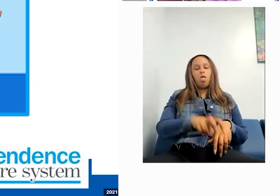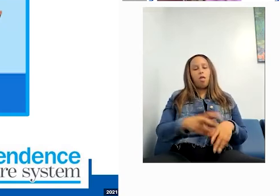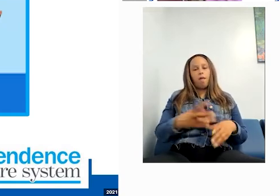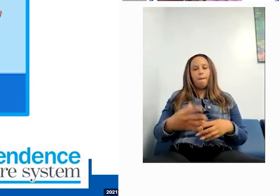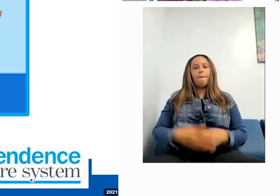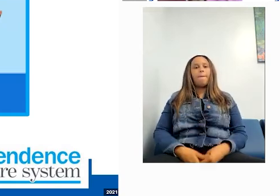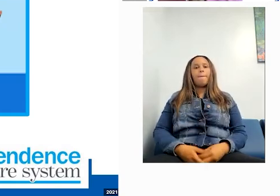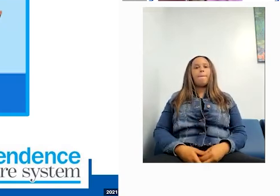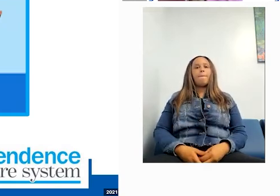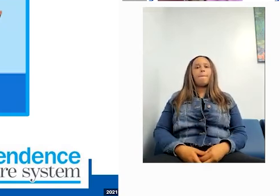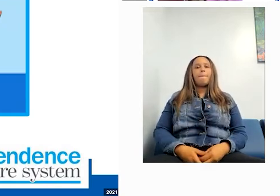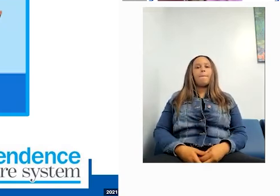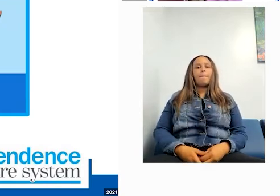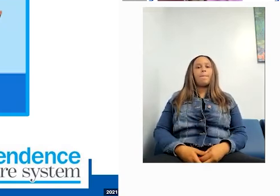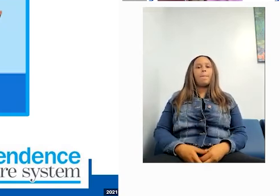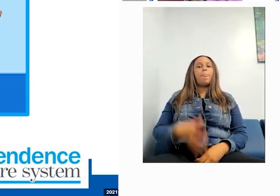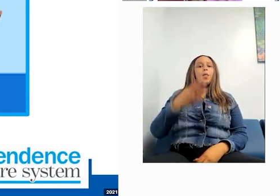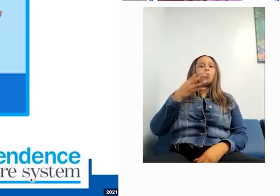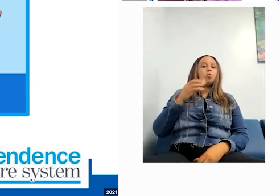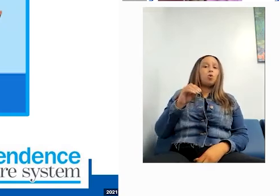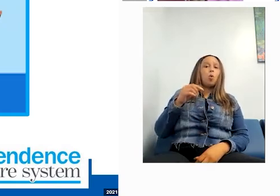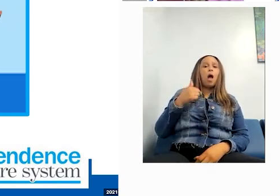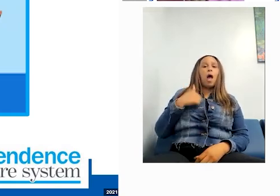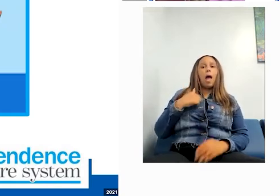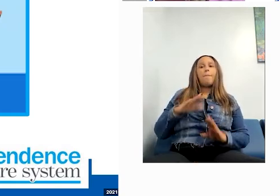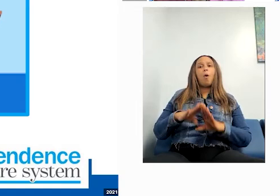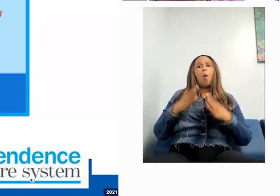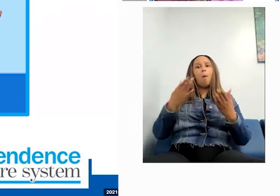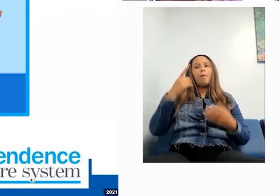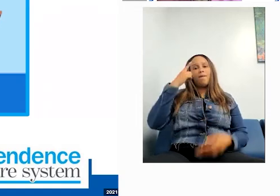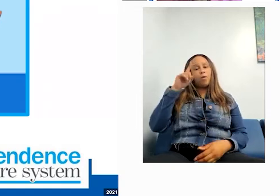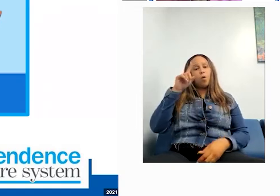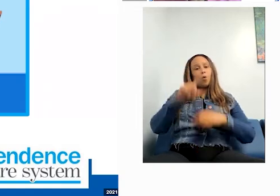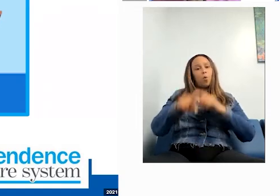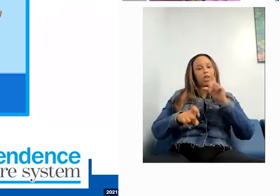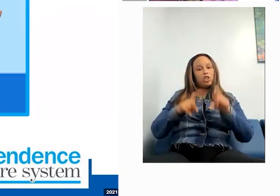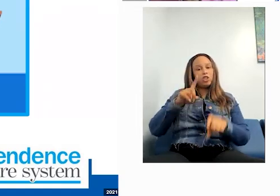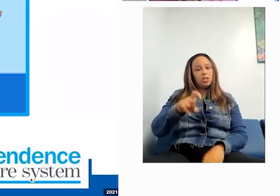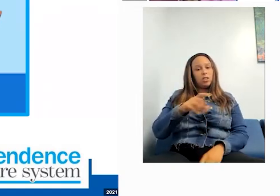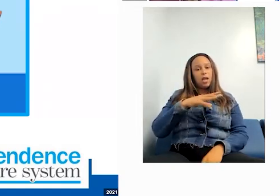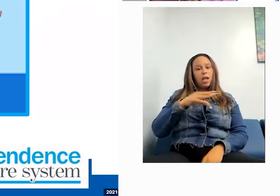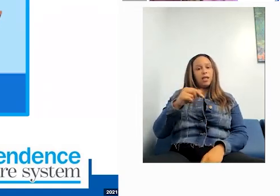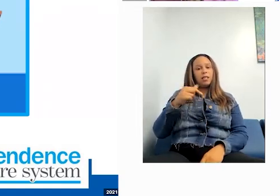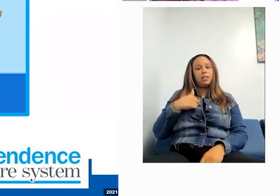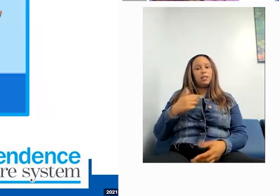So I'm open for questions and would